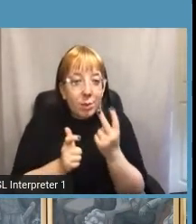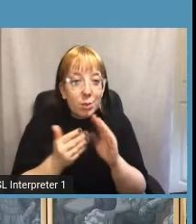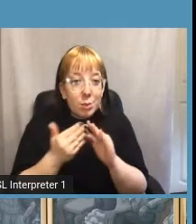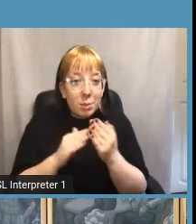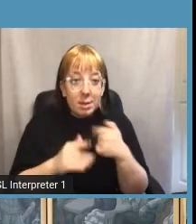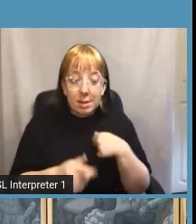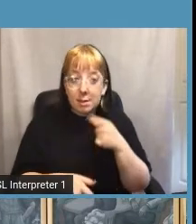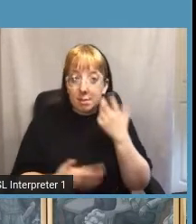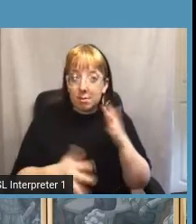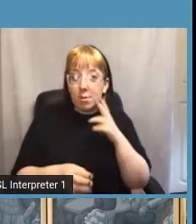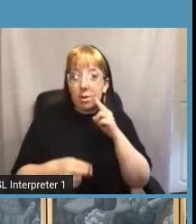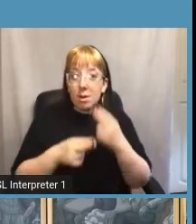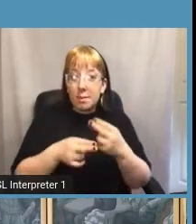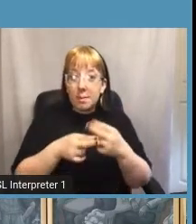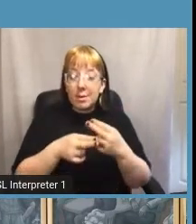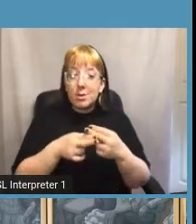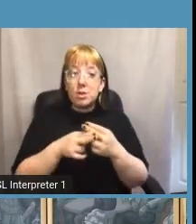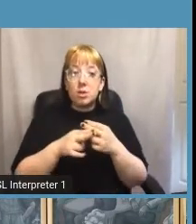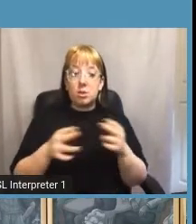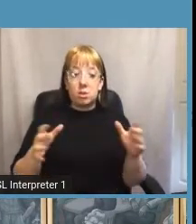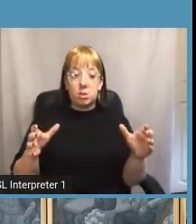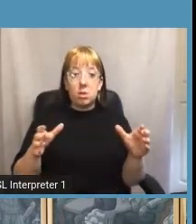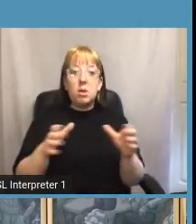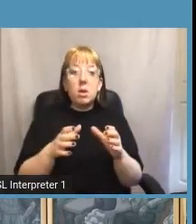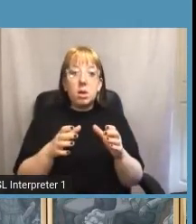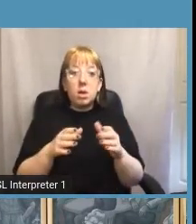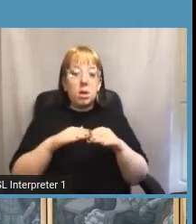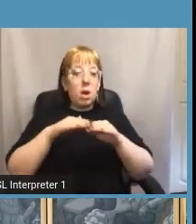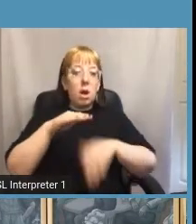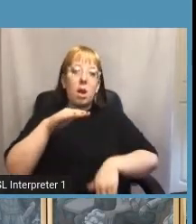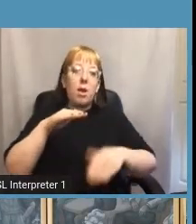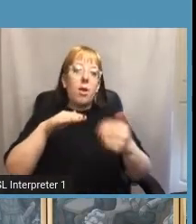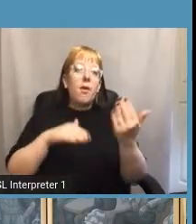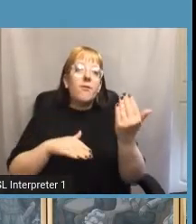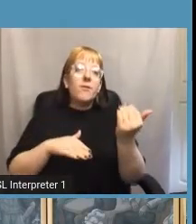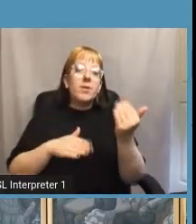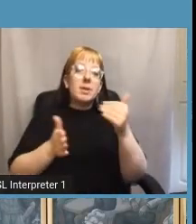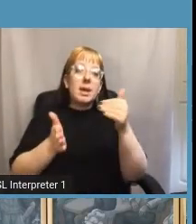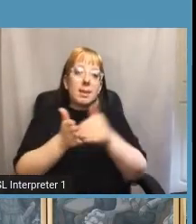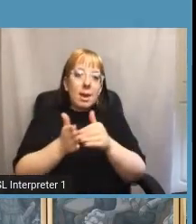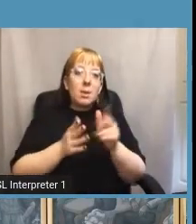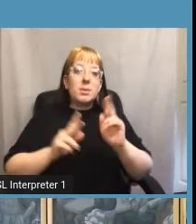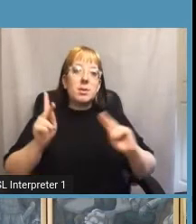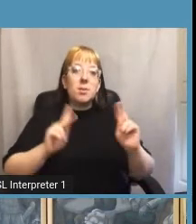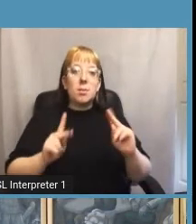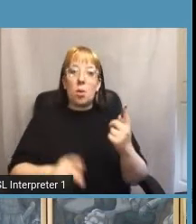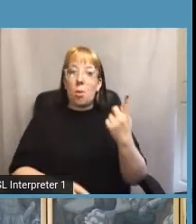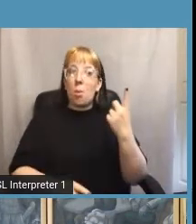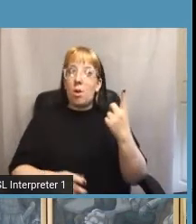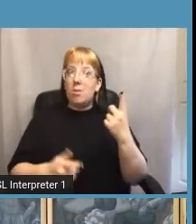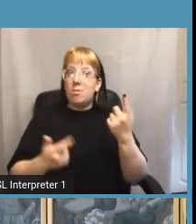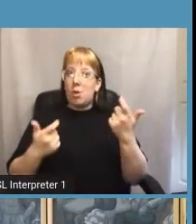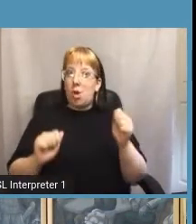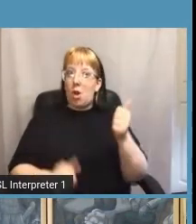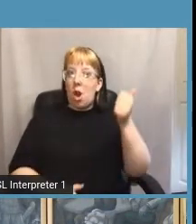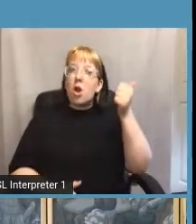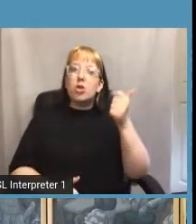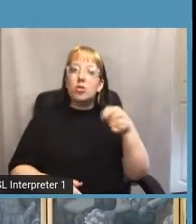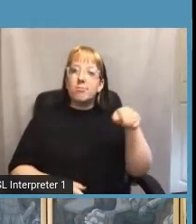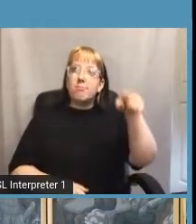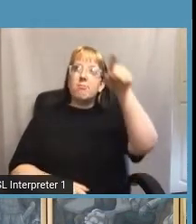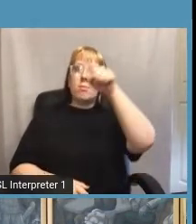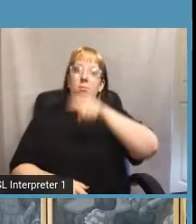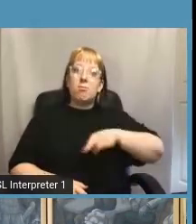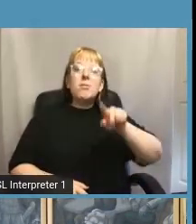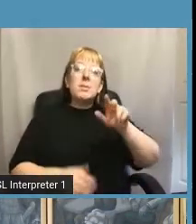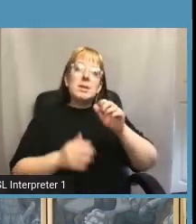and Montpelier, together have just under 15,000 people, which makes this one of the larger metropolitan areas in the state. And